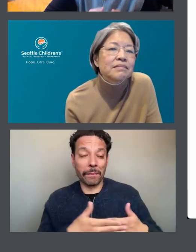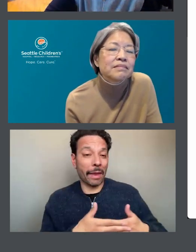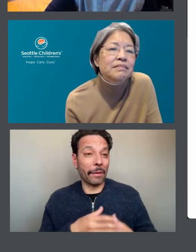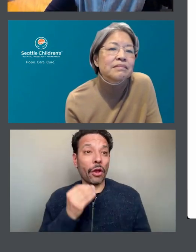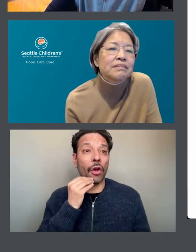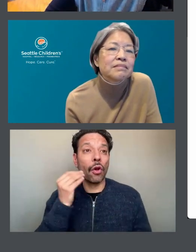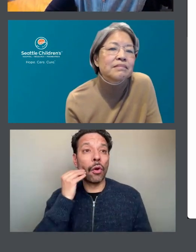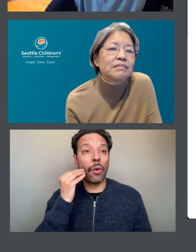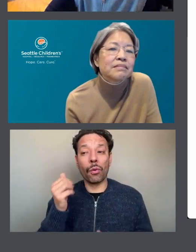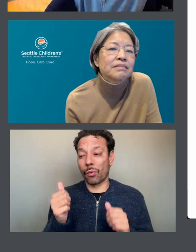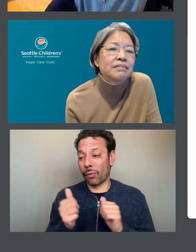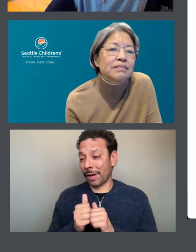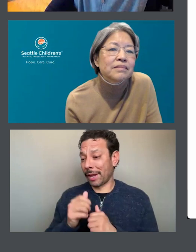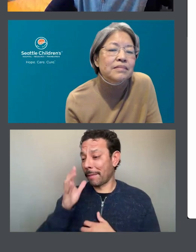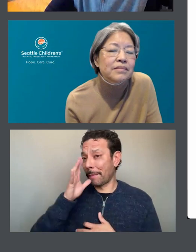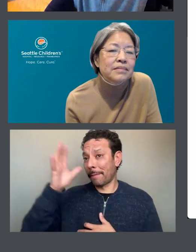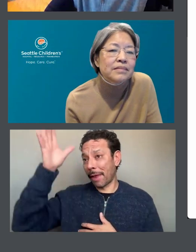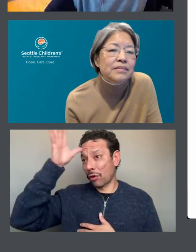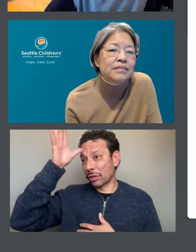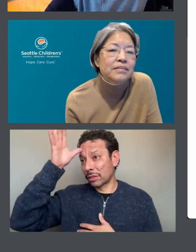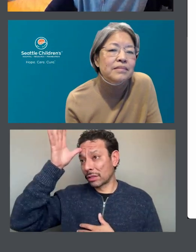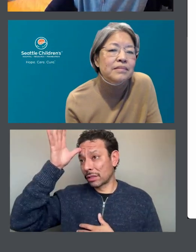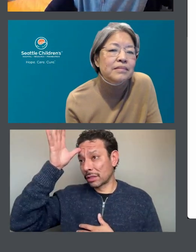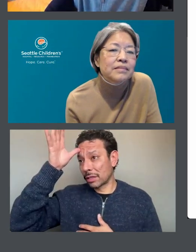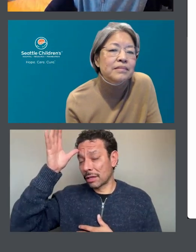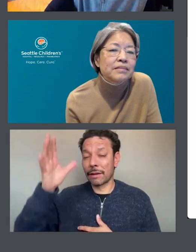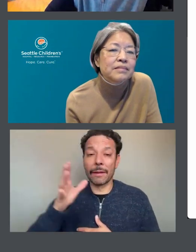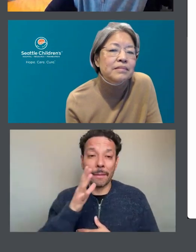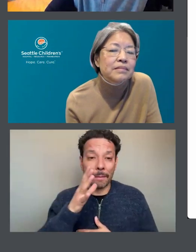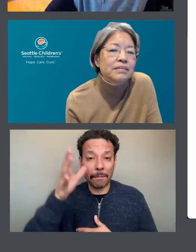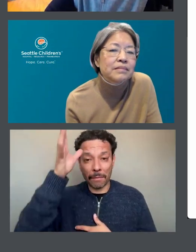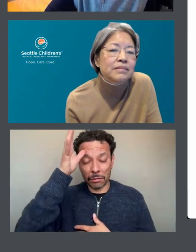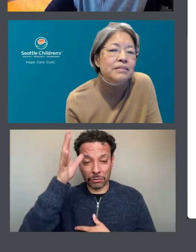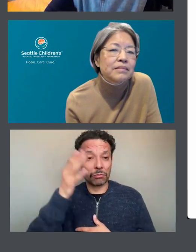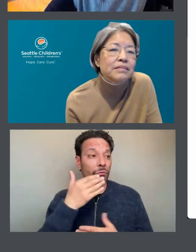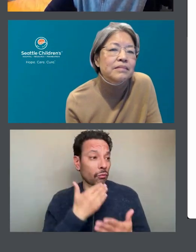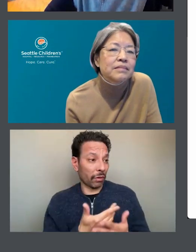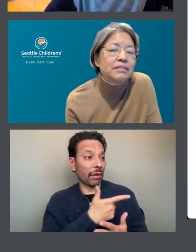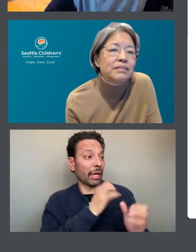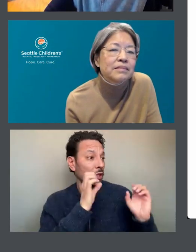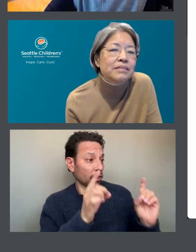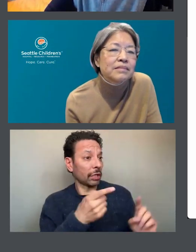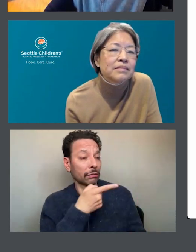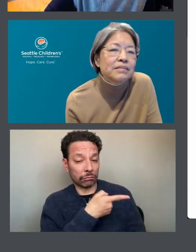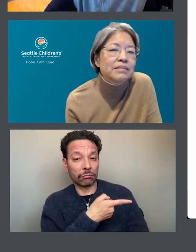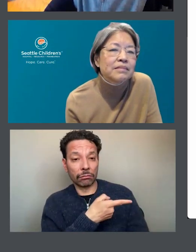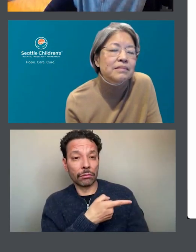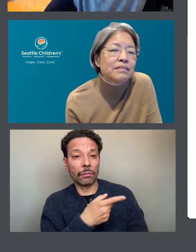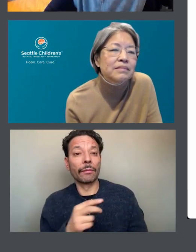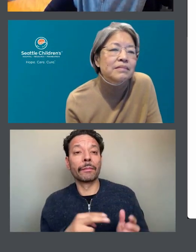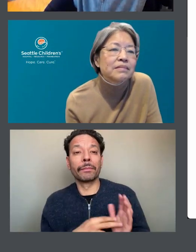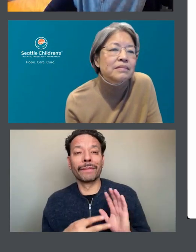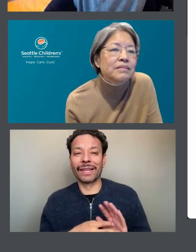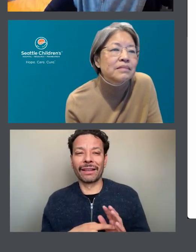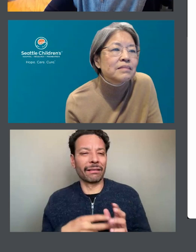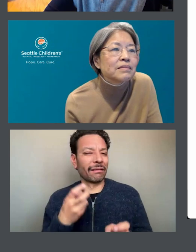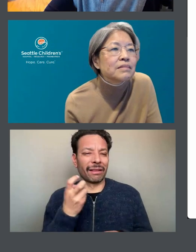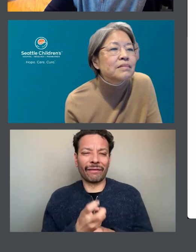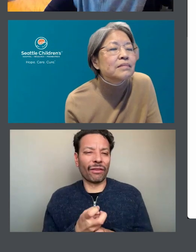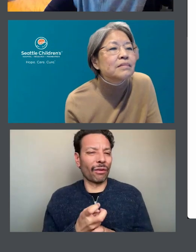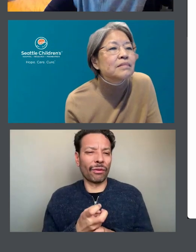home with their parent and the parents are well educated, it is very difficult